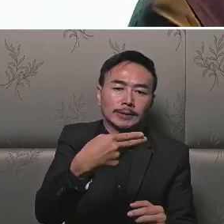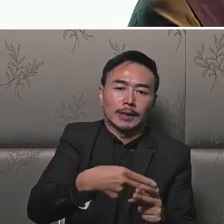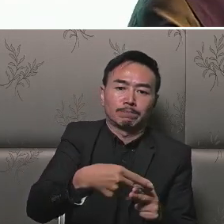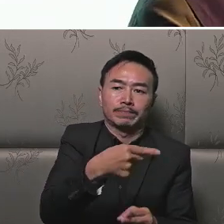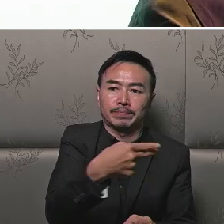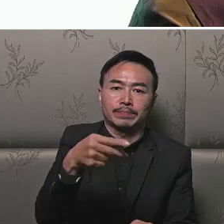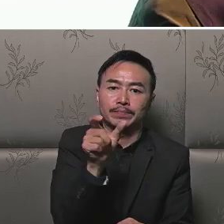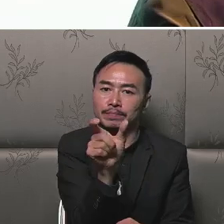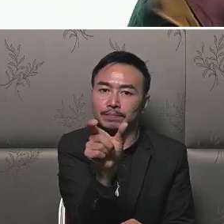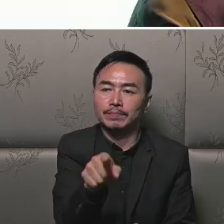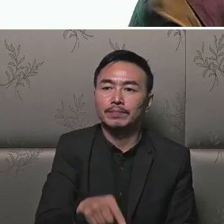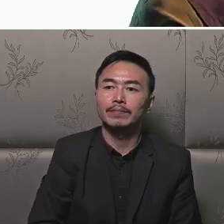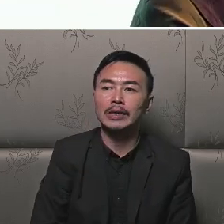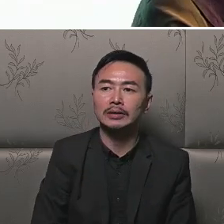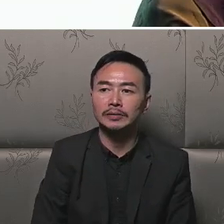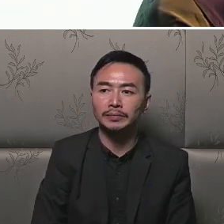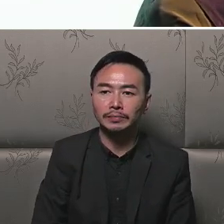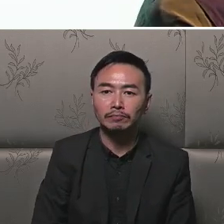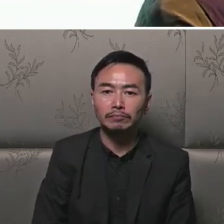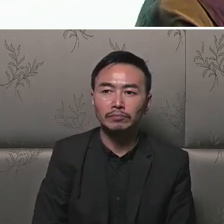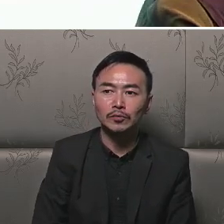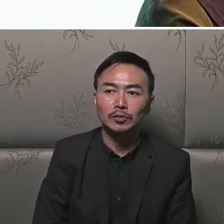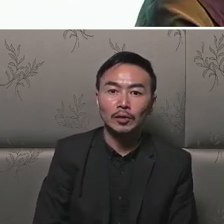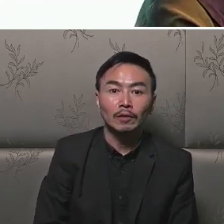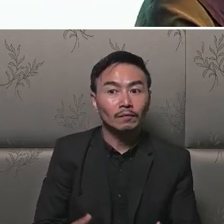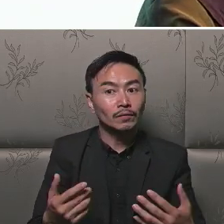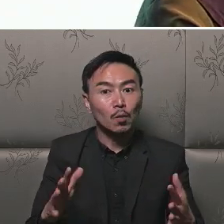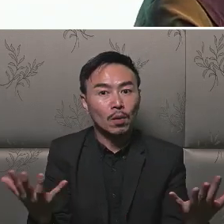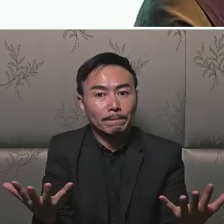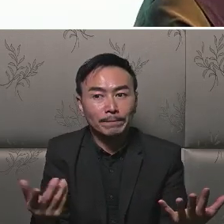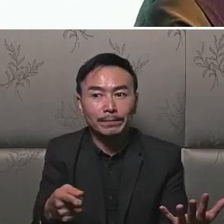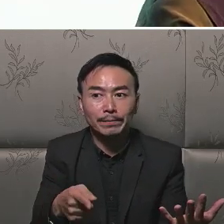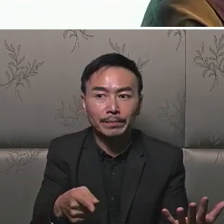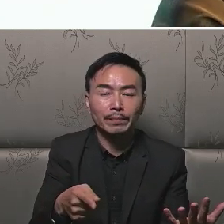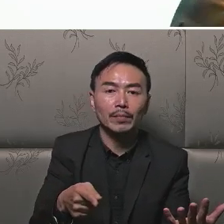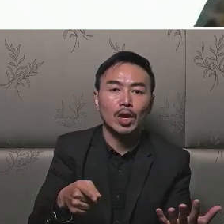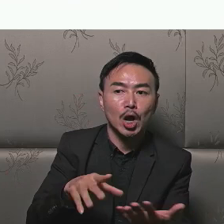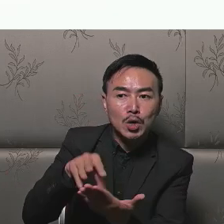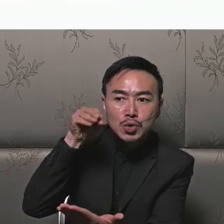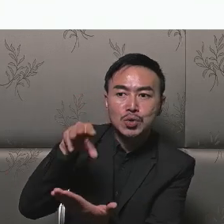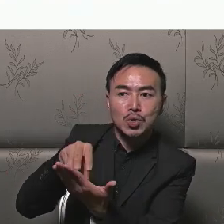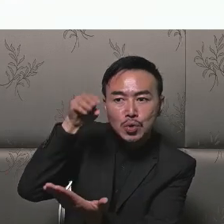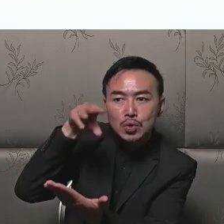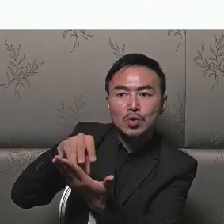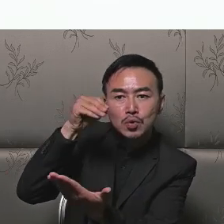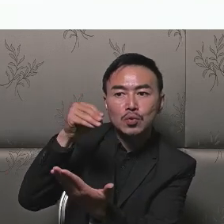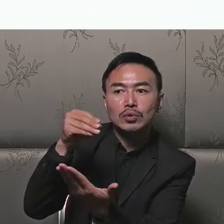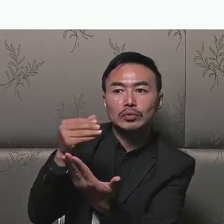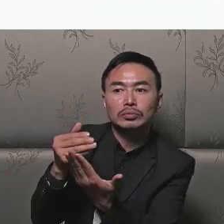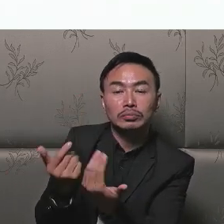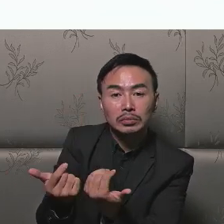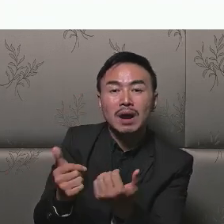program Education, Sanyog Education is a method or